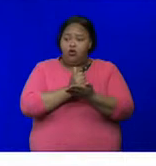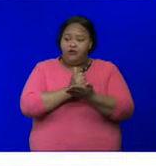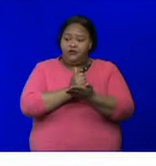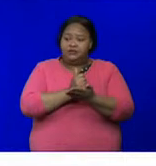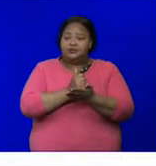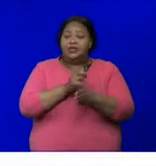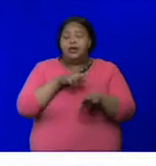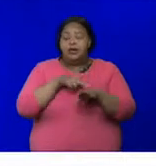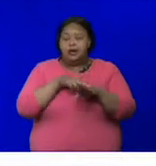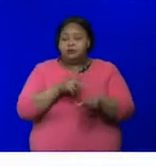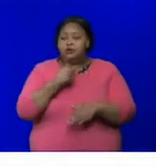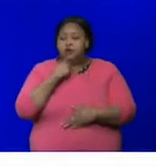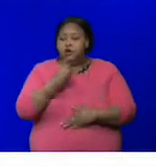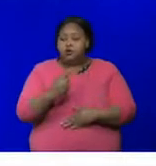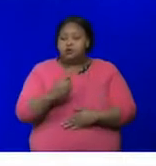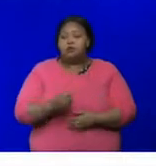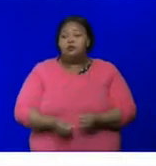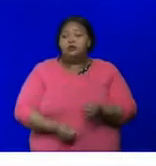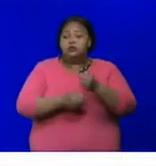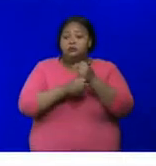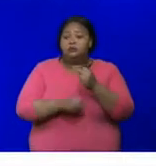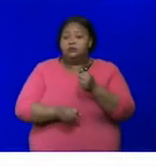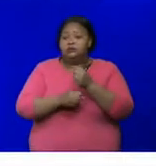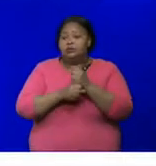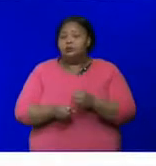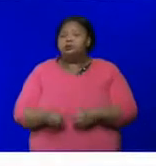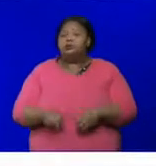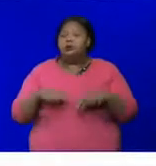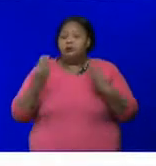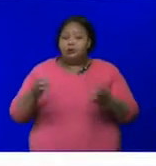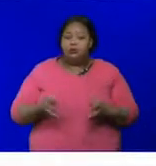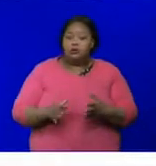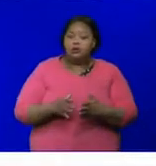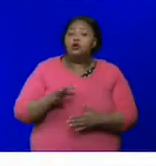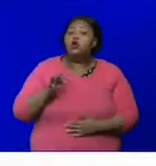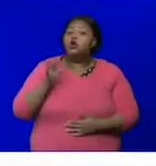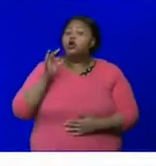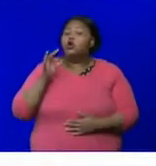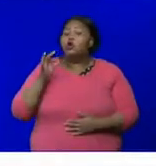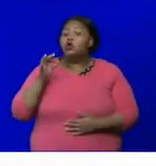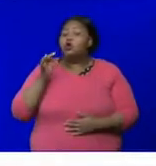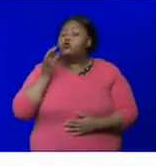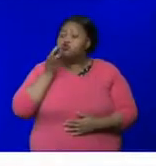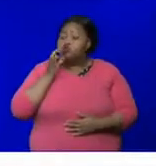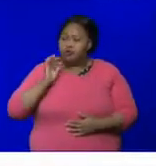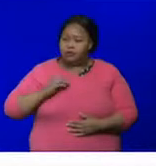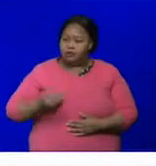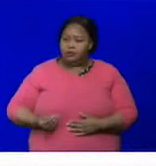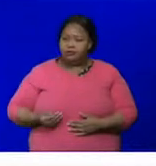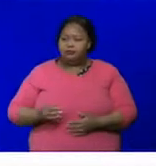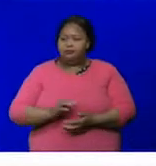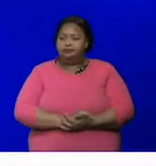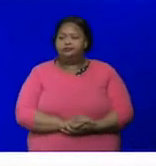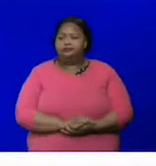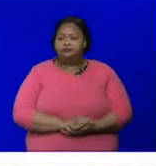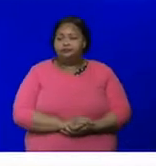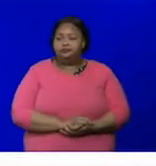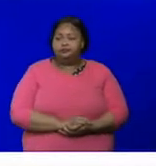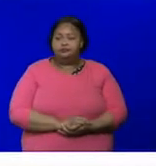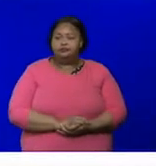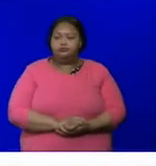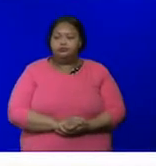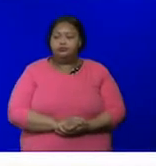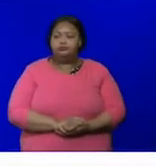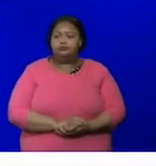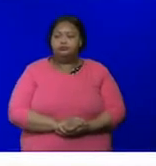bantfu labasha nebesifazane. The reason why we're having this presentation today is around building the awareness of the project that we